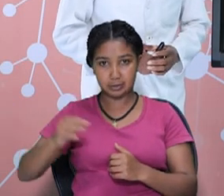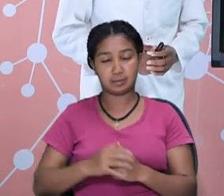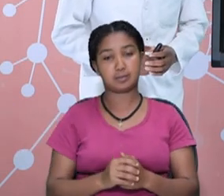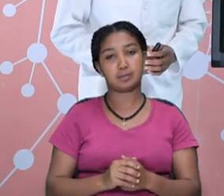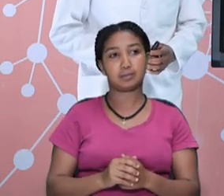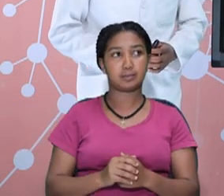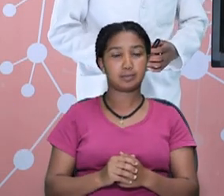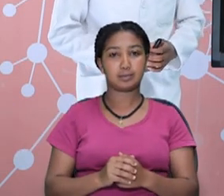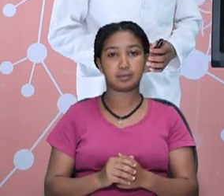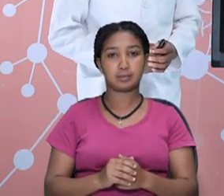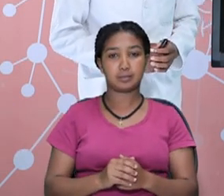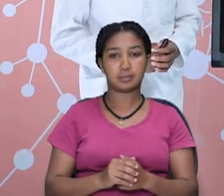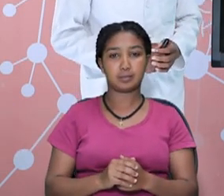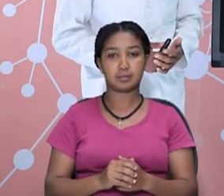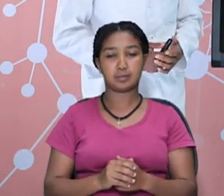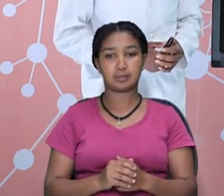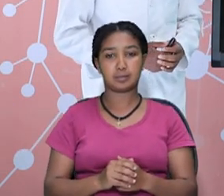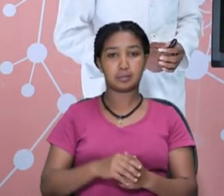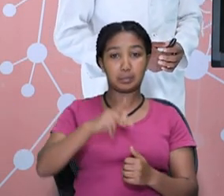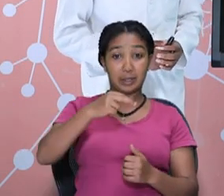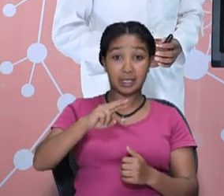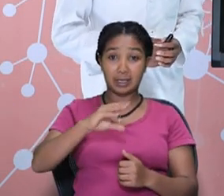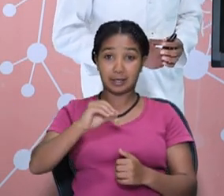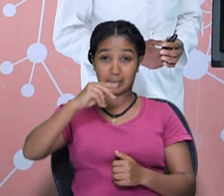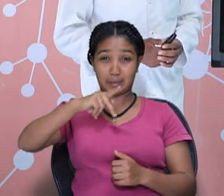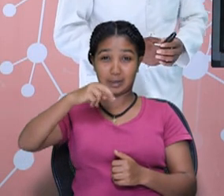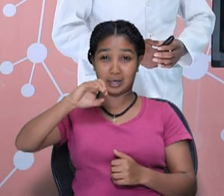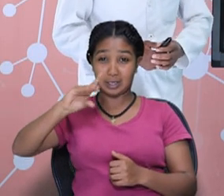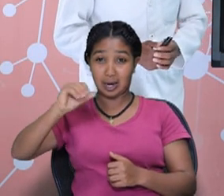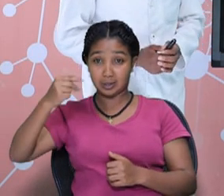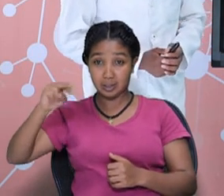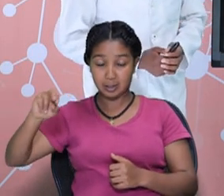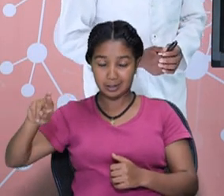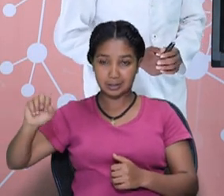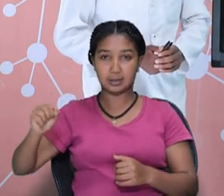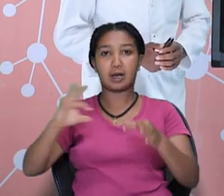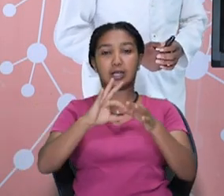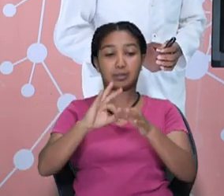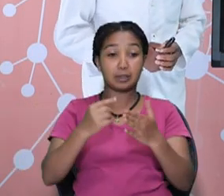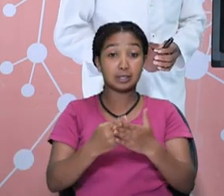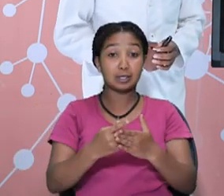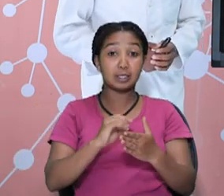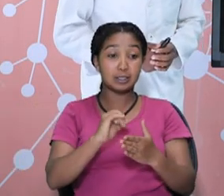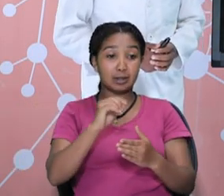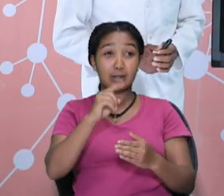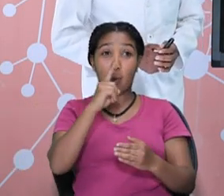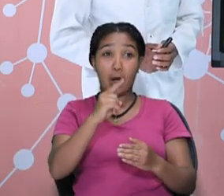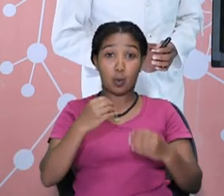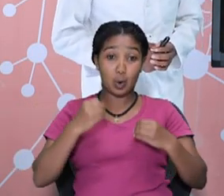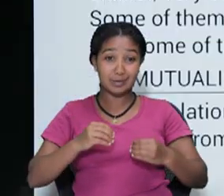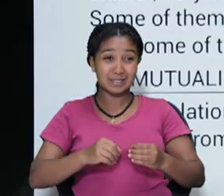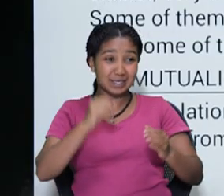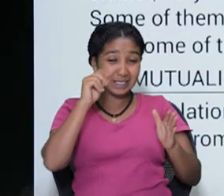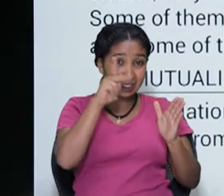relationship. Prey-predator relationship. In this relationship also, one organism is killer. That means